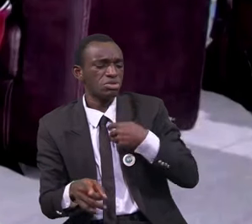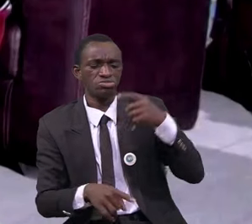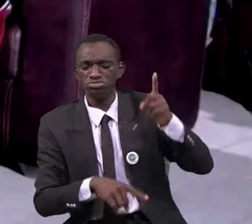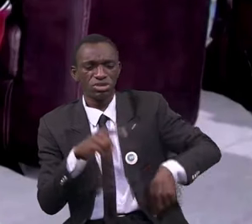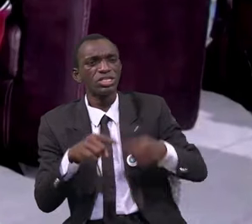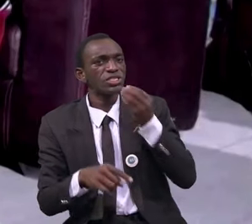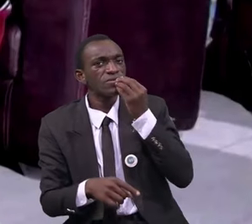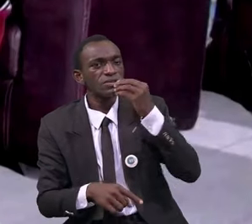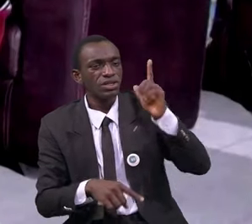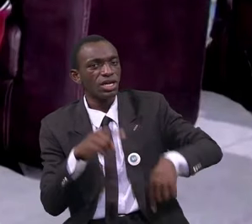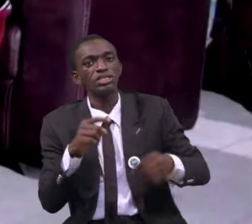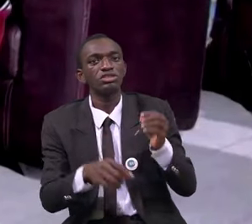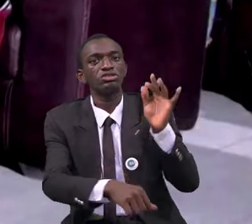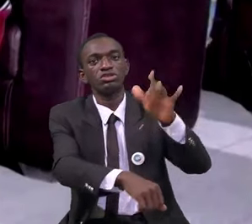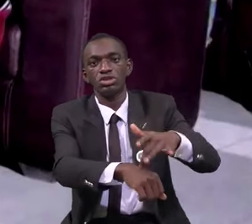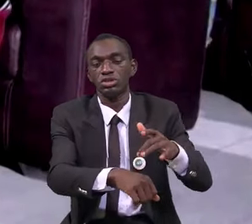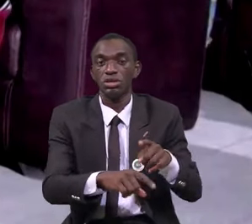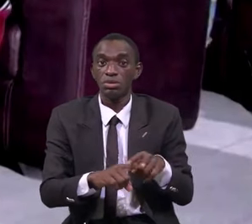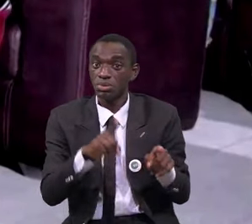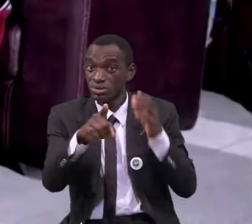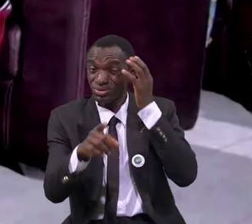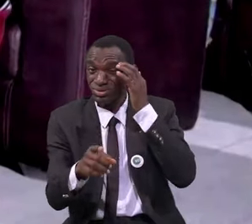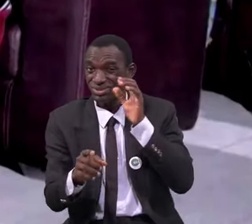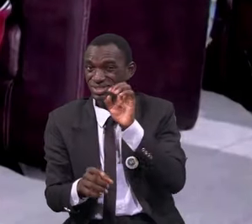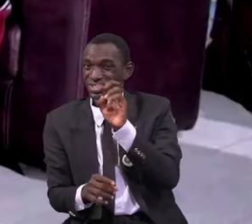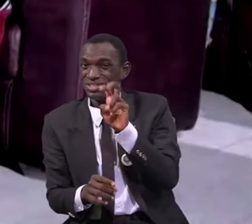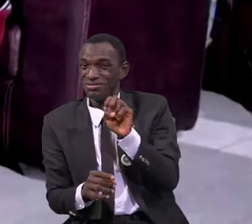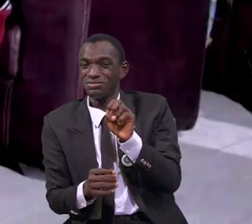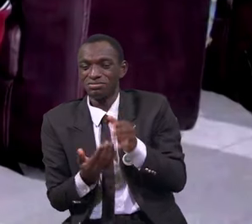But you know, Eve surrendered to the devil.